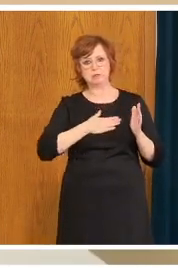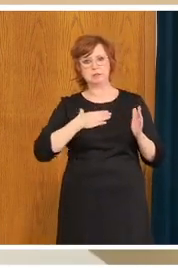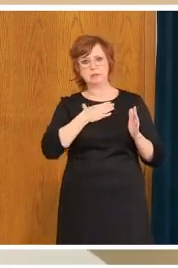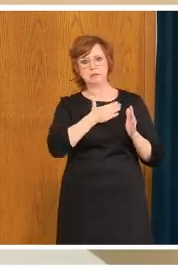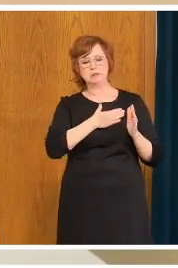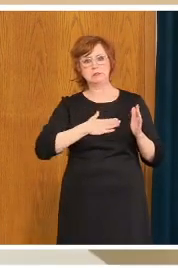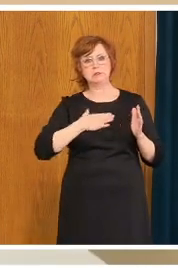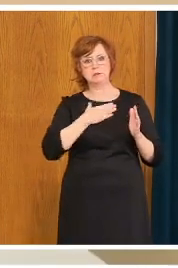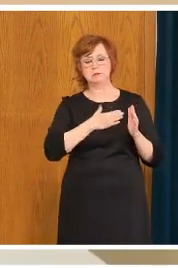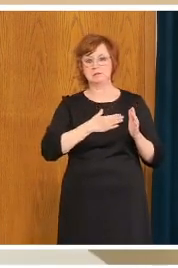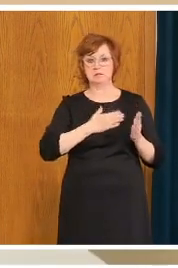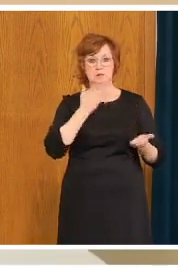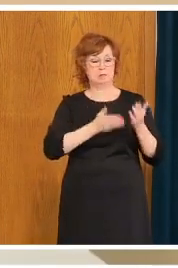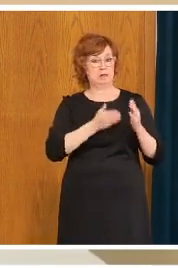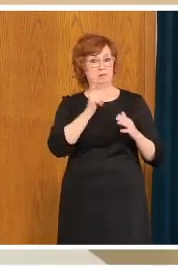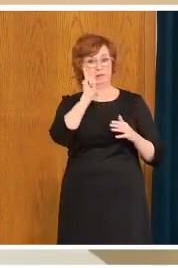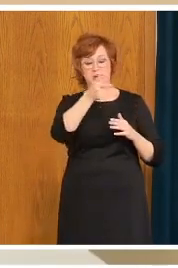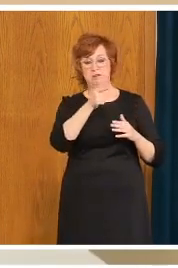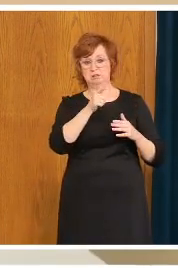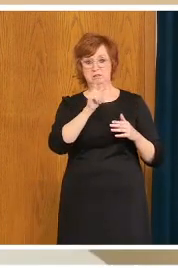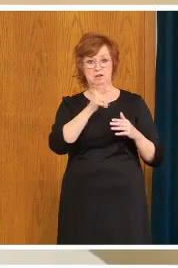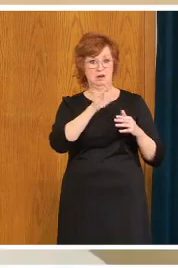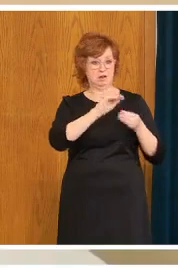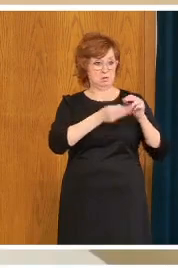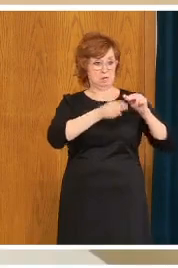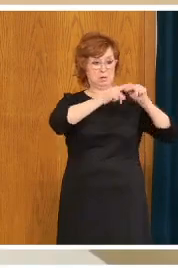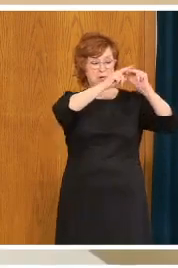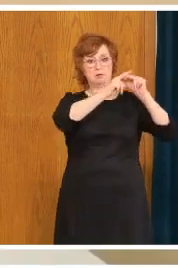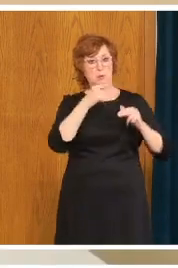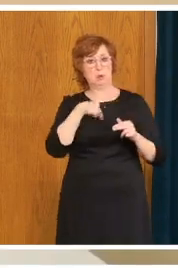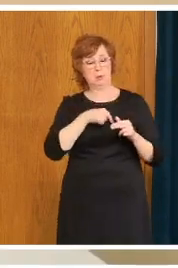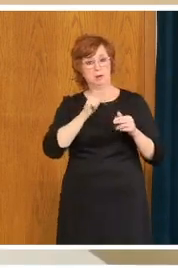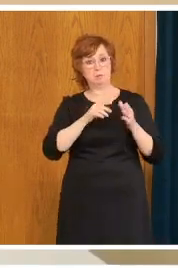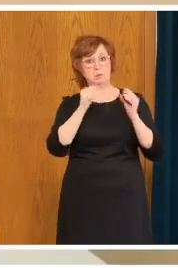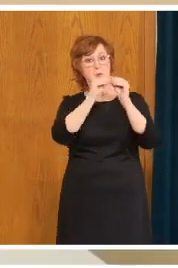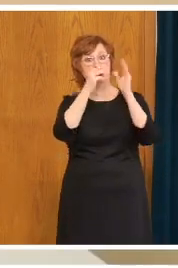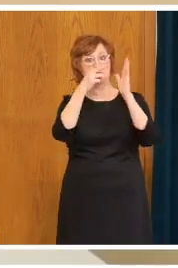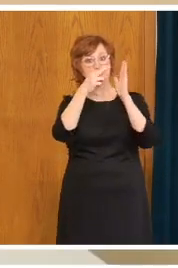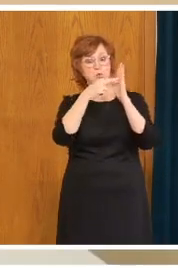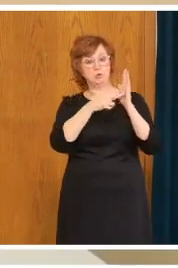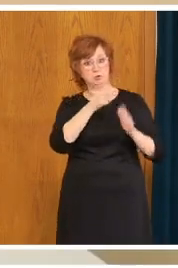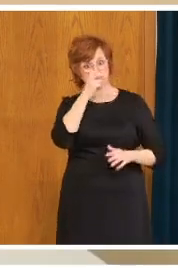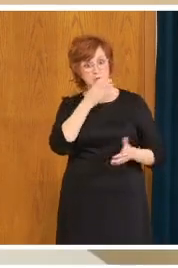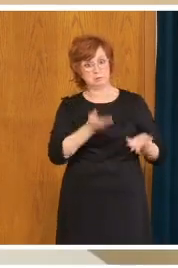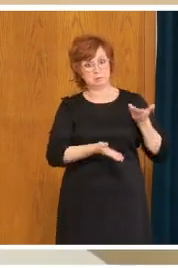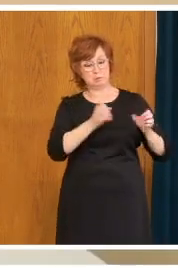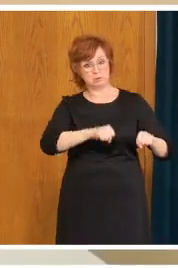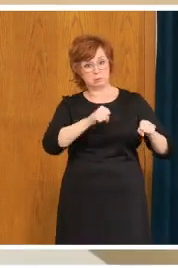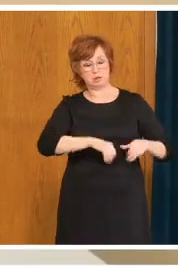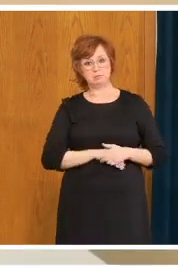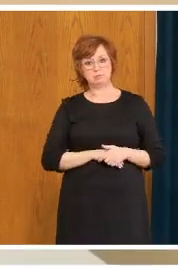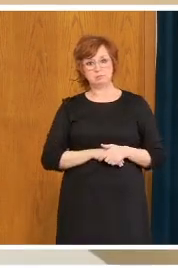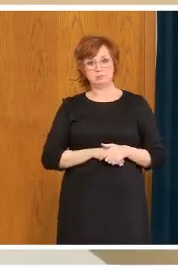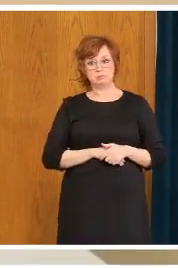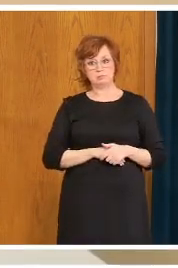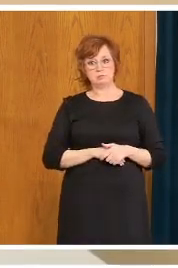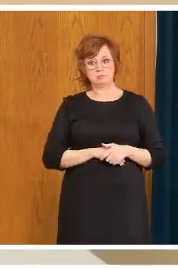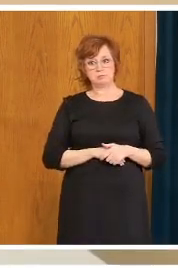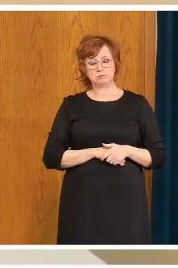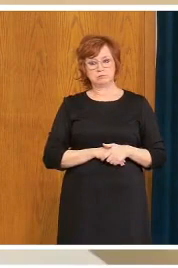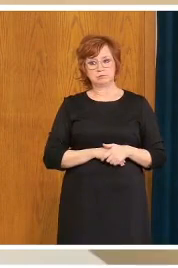further measures may be required. But again, I don't think we need to wait for case numbers to rise